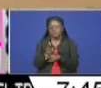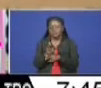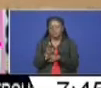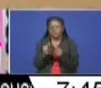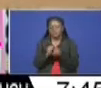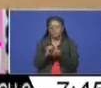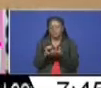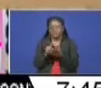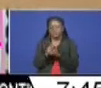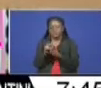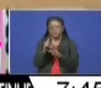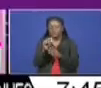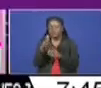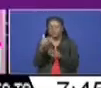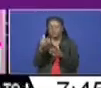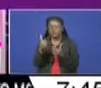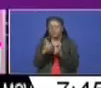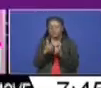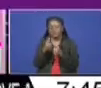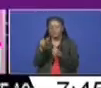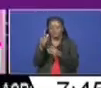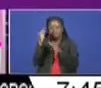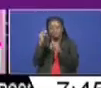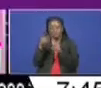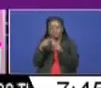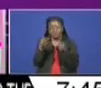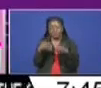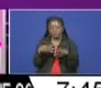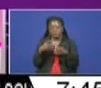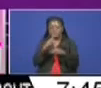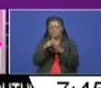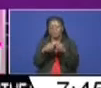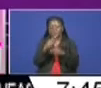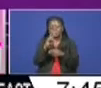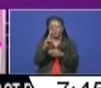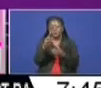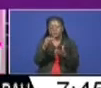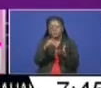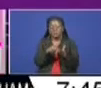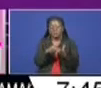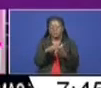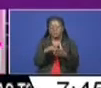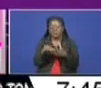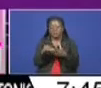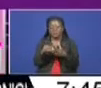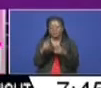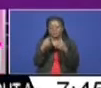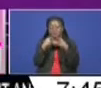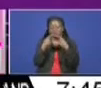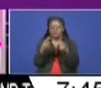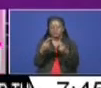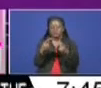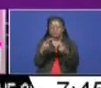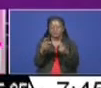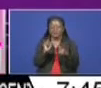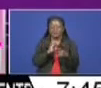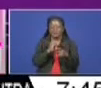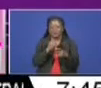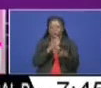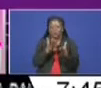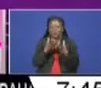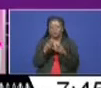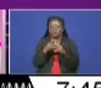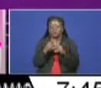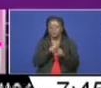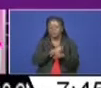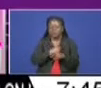lose roughly $2 million. Now, he did issue a statement late last night stating that I want to apologize to my